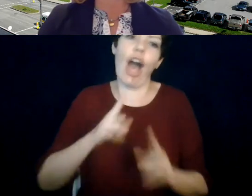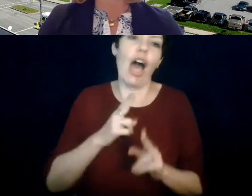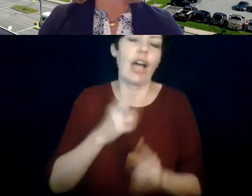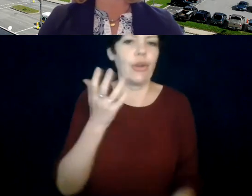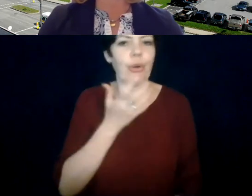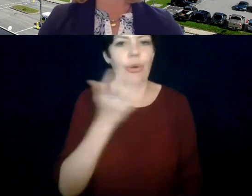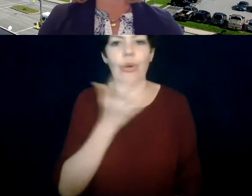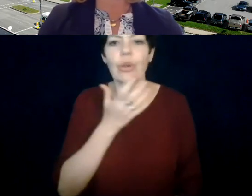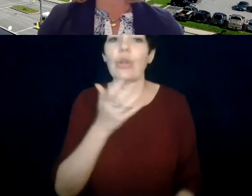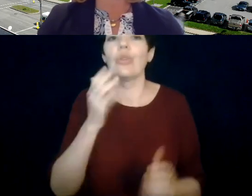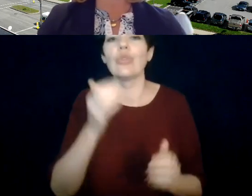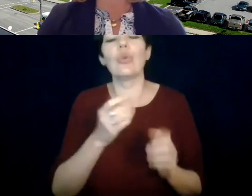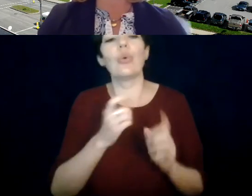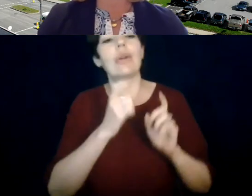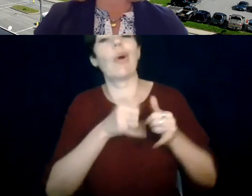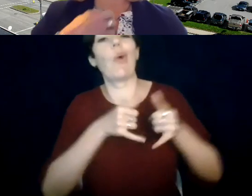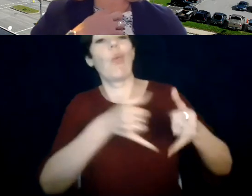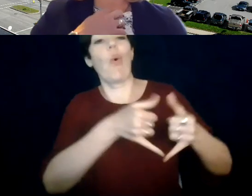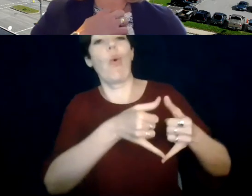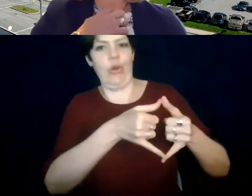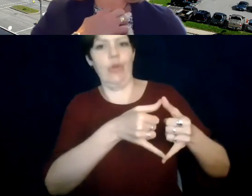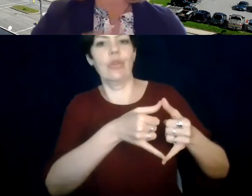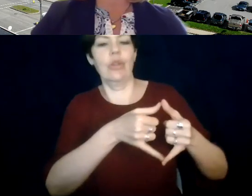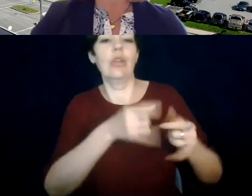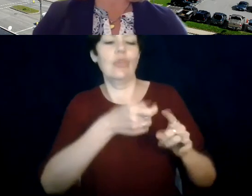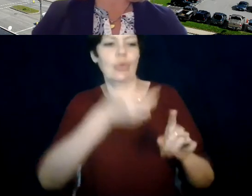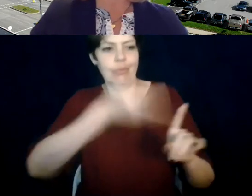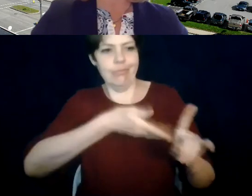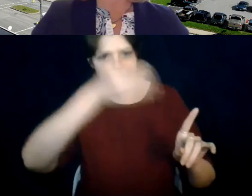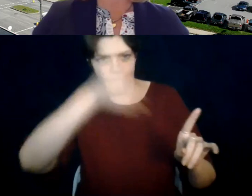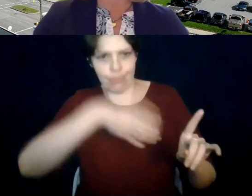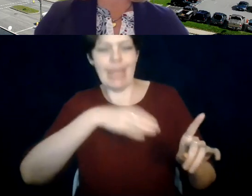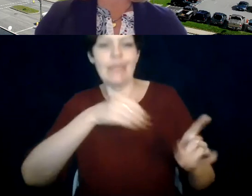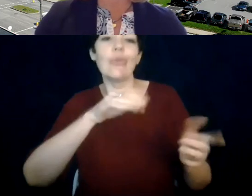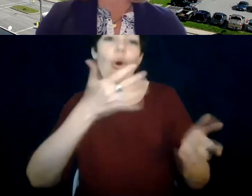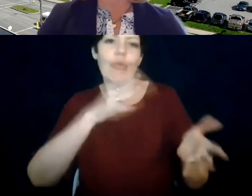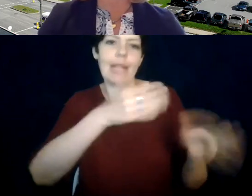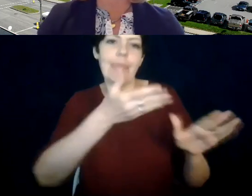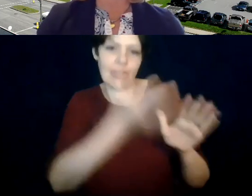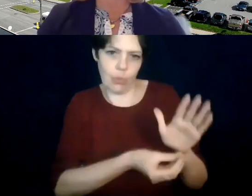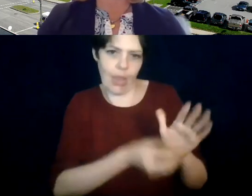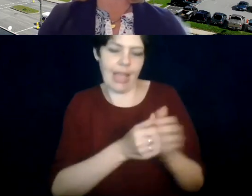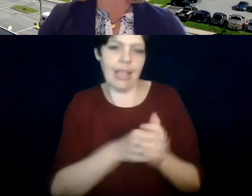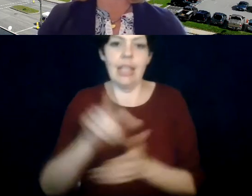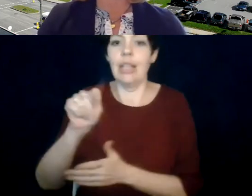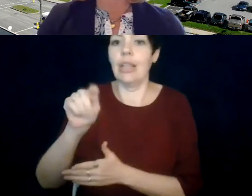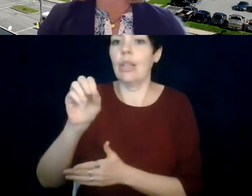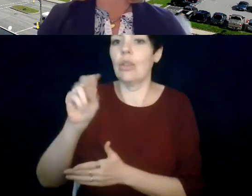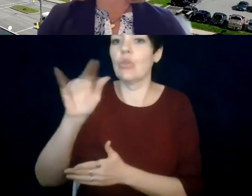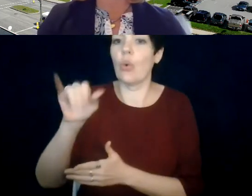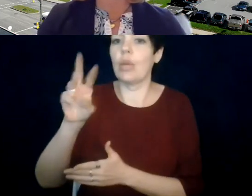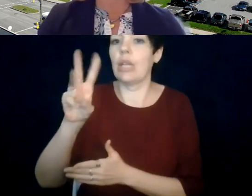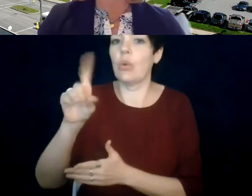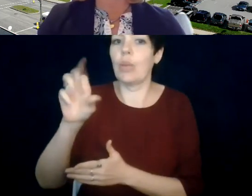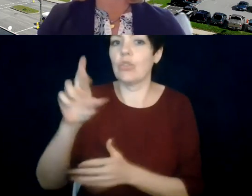to posthumously present the 2020 Tony Windsor Award to our good